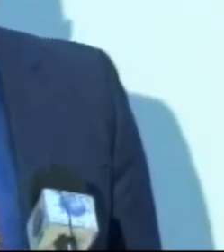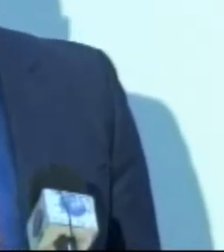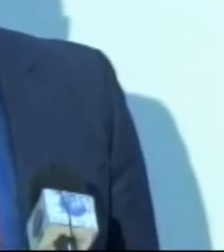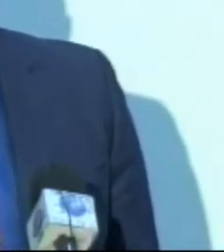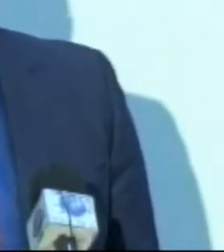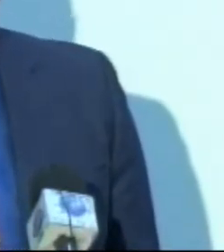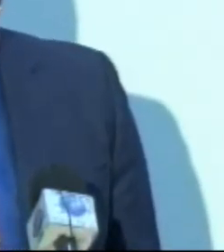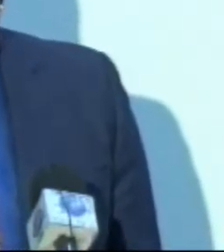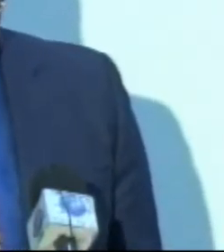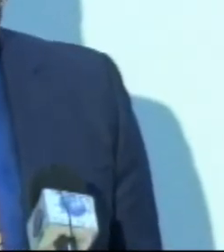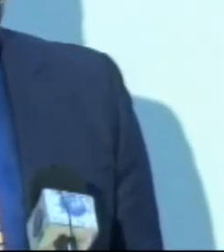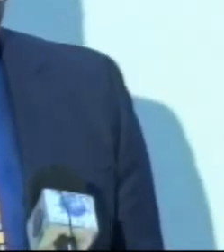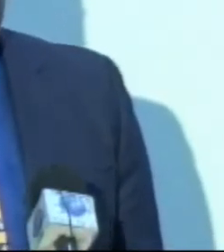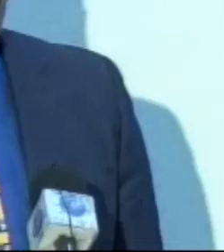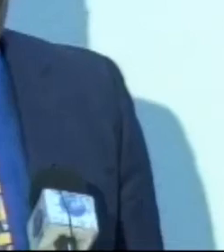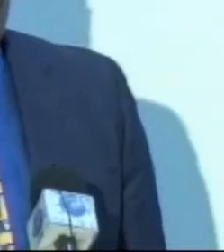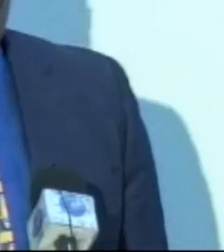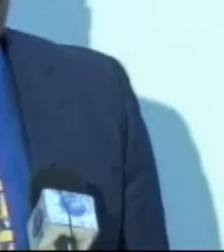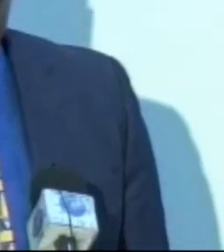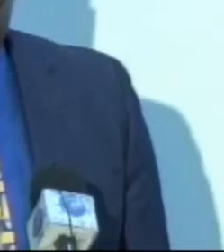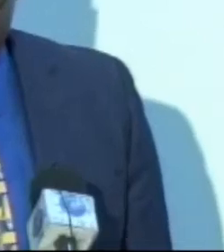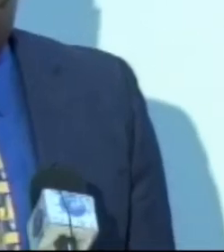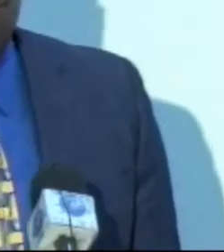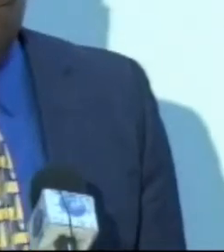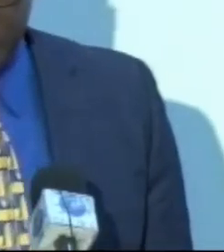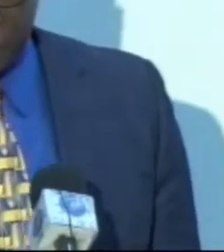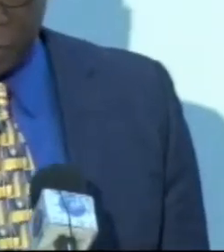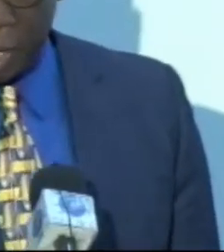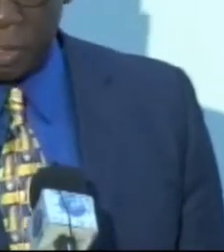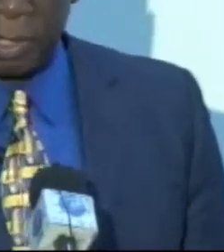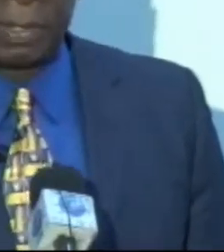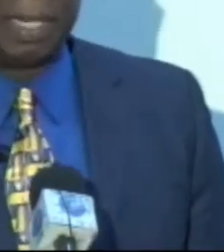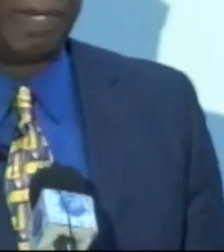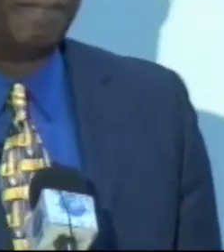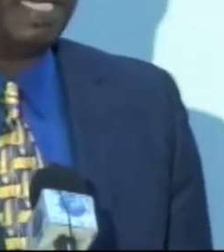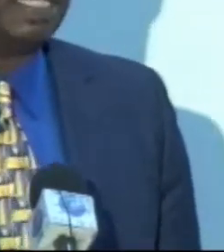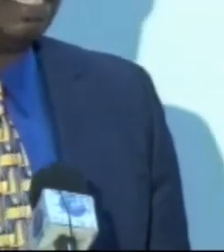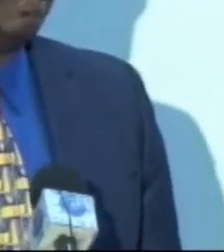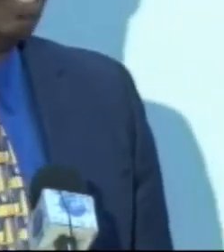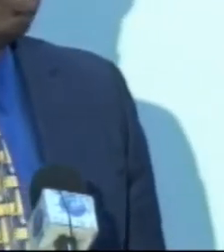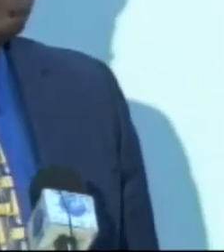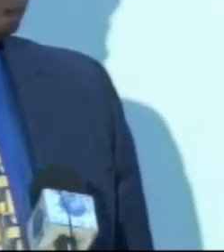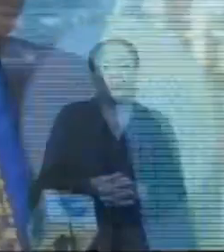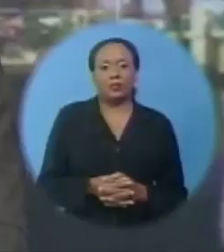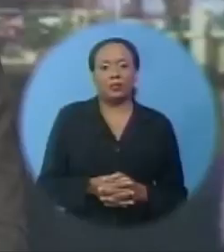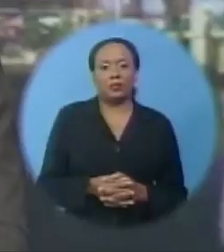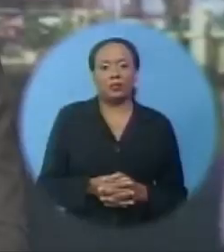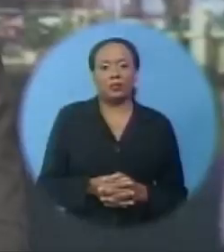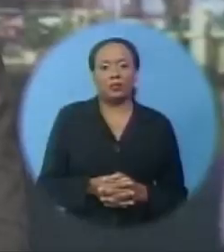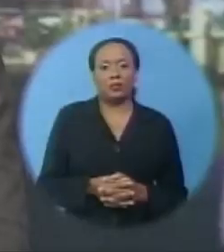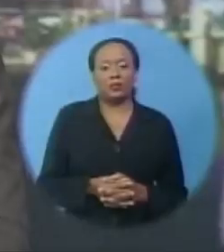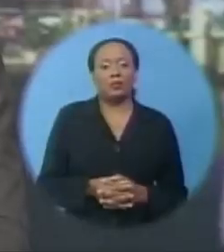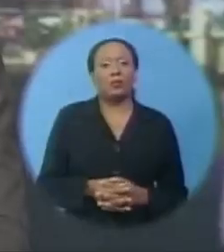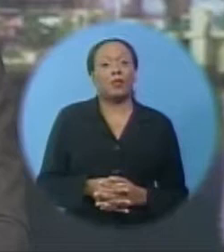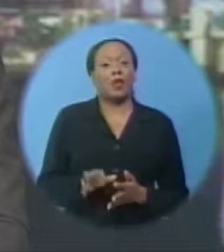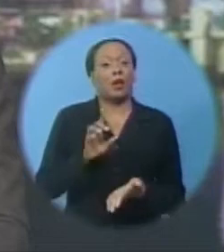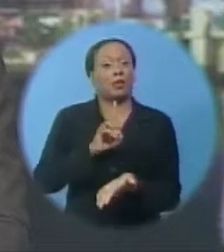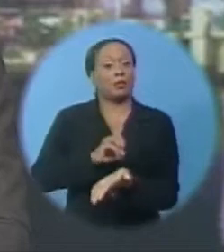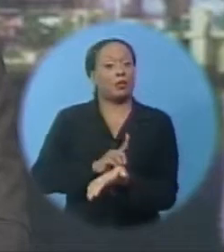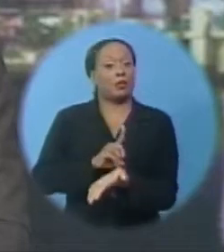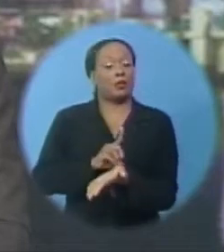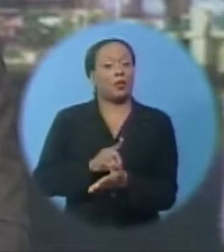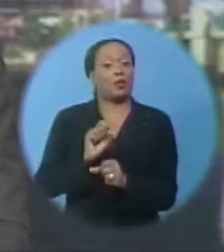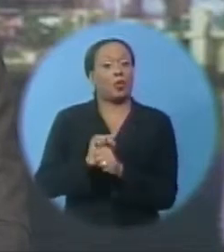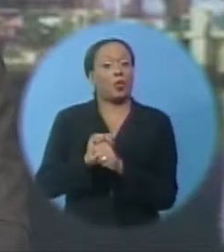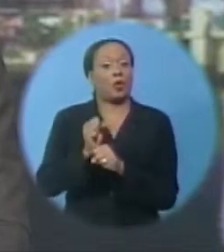those students who have been successful in gaining Barbados scholarships and Barbados exhibitions. Doctors working in the